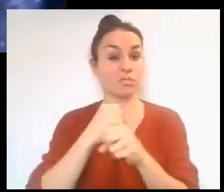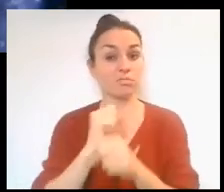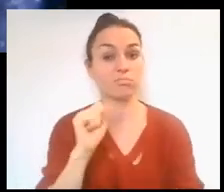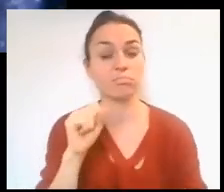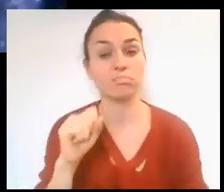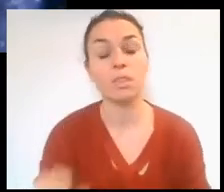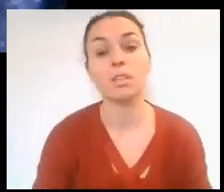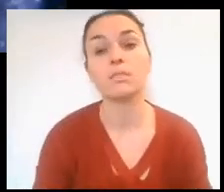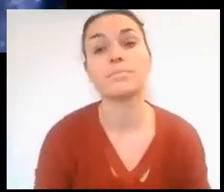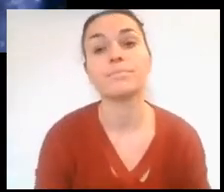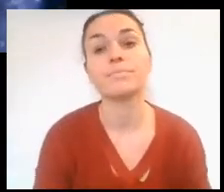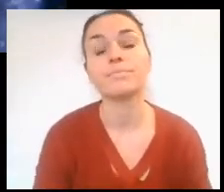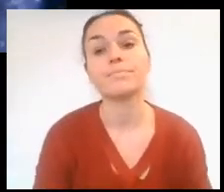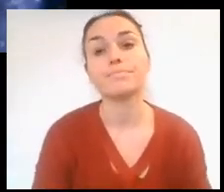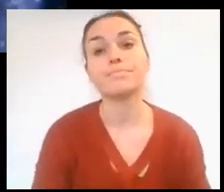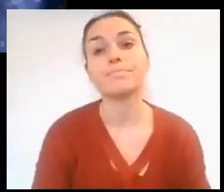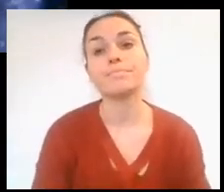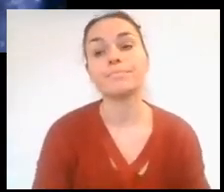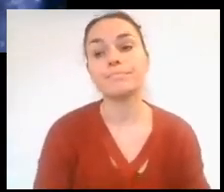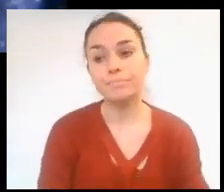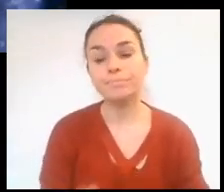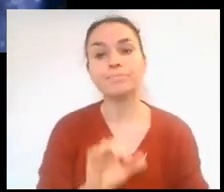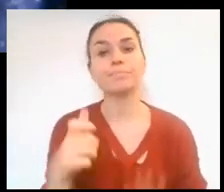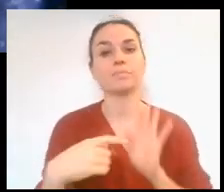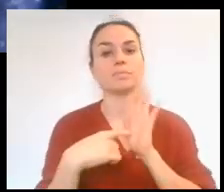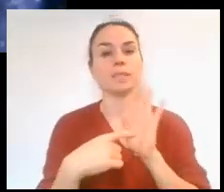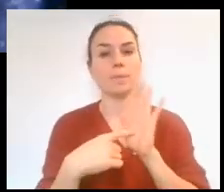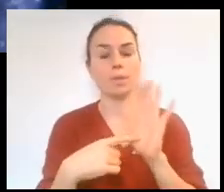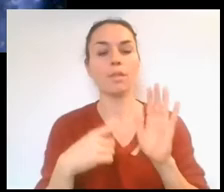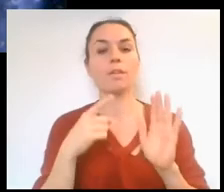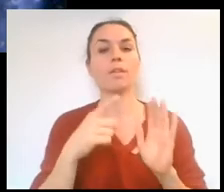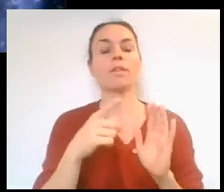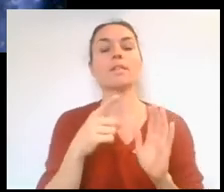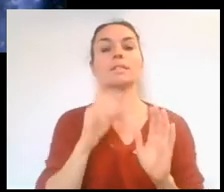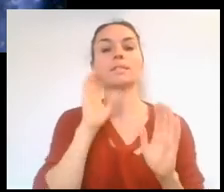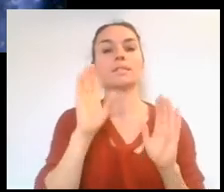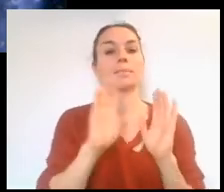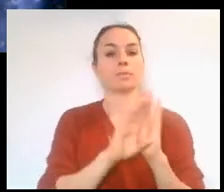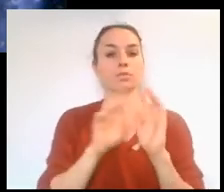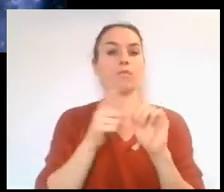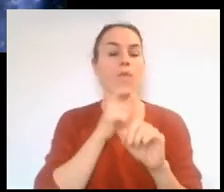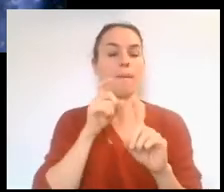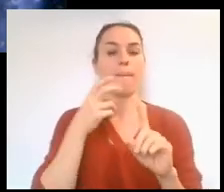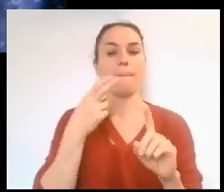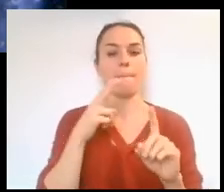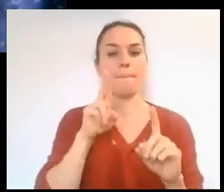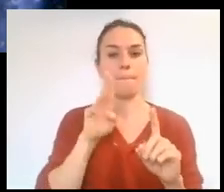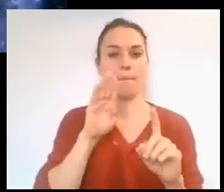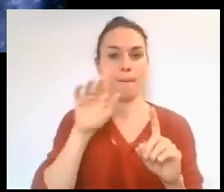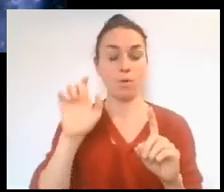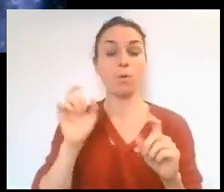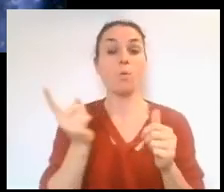a different image taken by Hubble. One of them after launch, when it